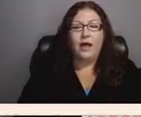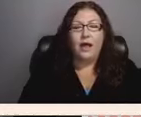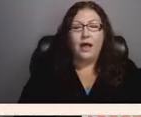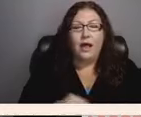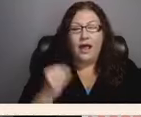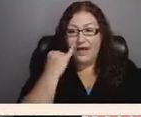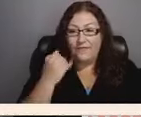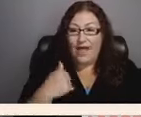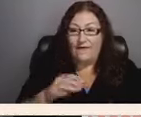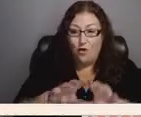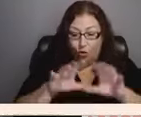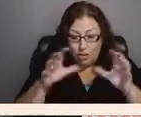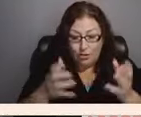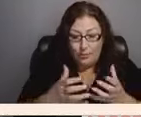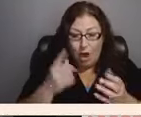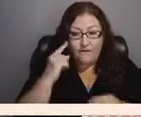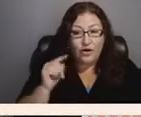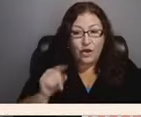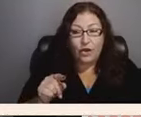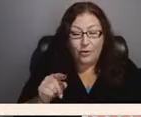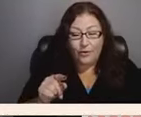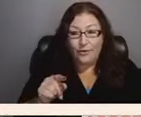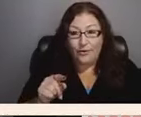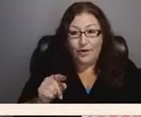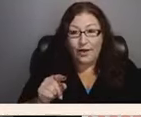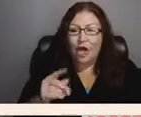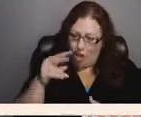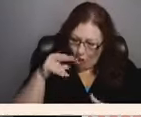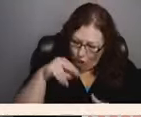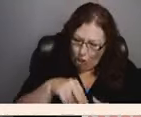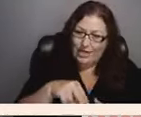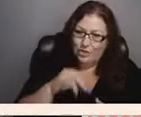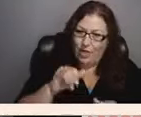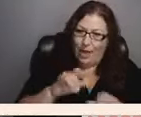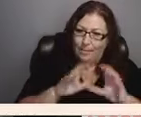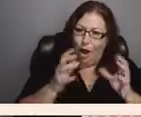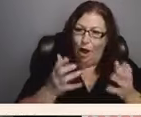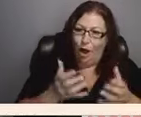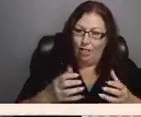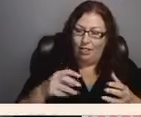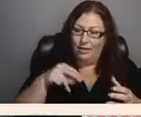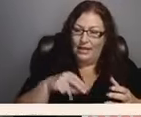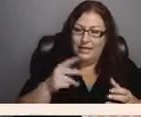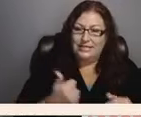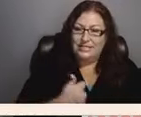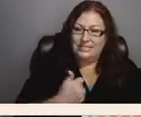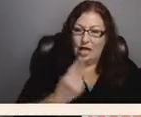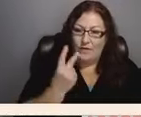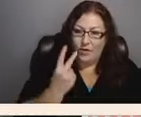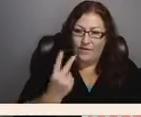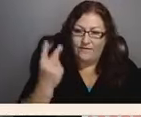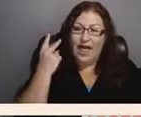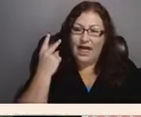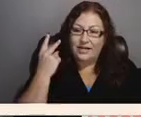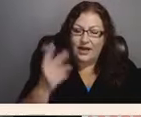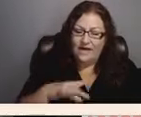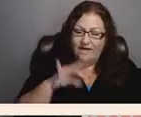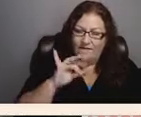for you, yeah, look into it, self reflect, find those hidden